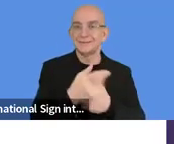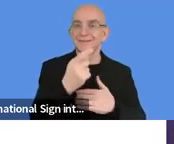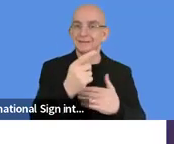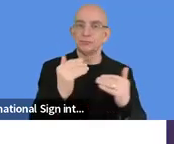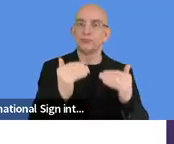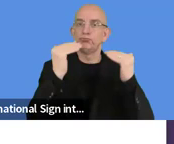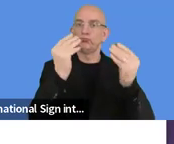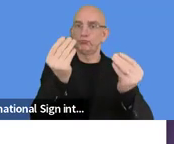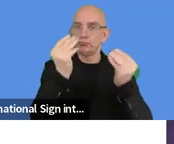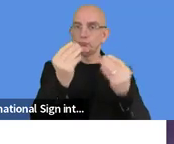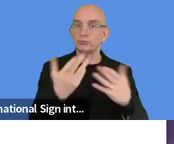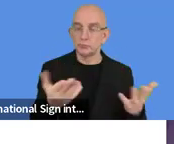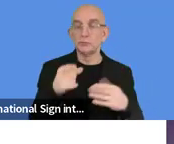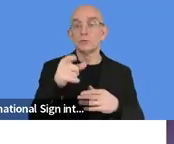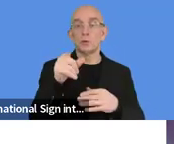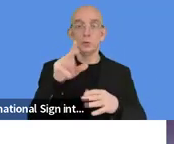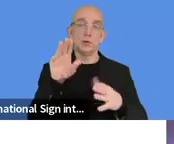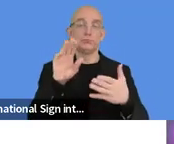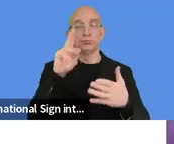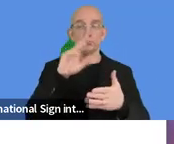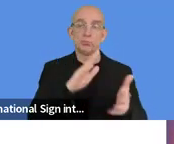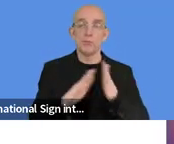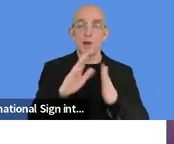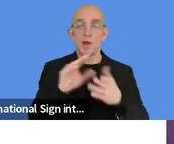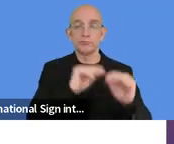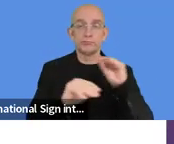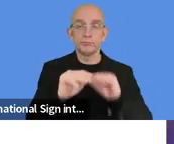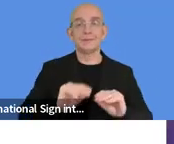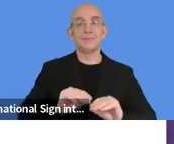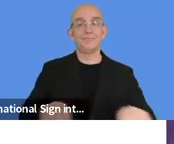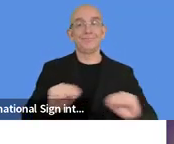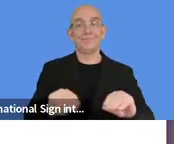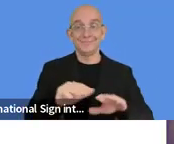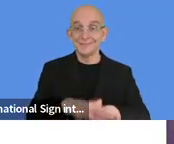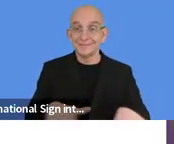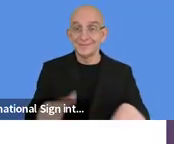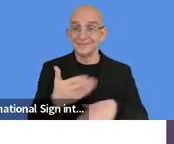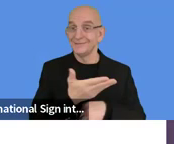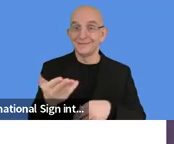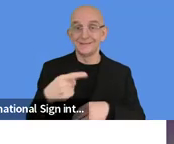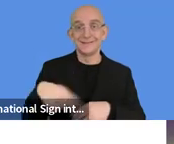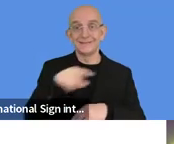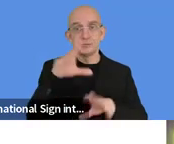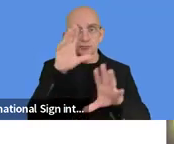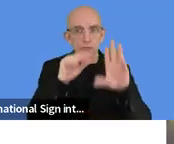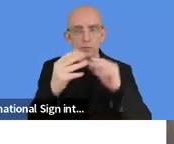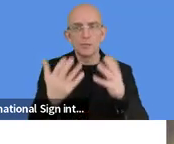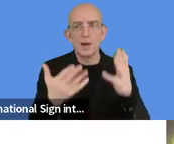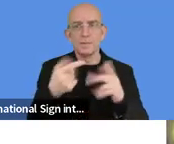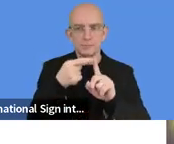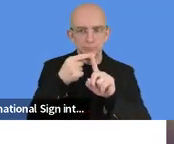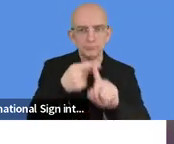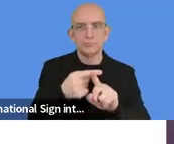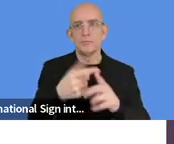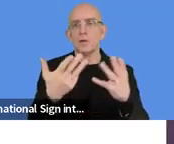pedagogy or a learning tool or something like that, that's really directed at focusing on the student with disability,